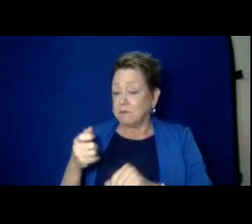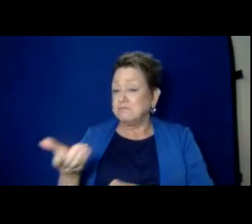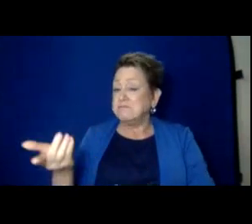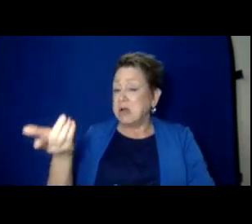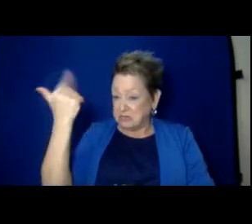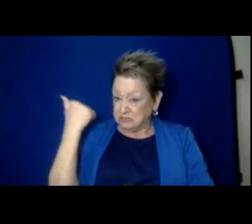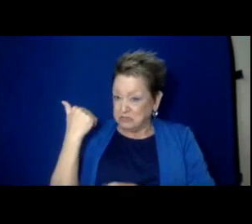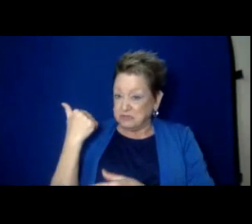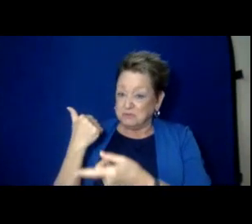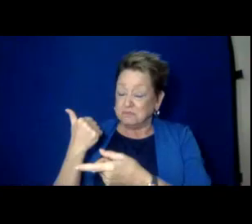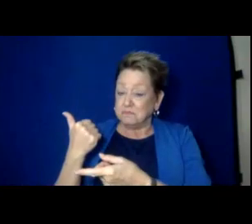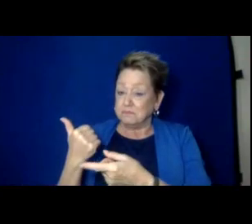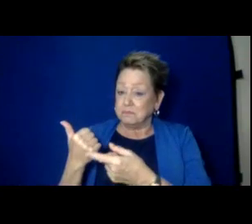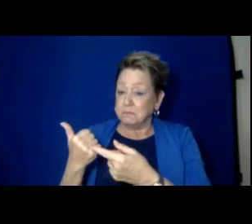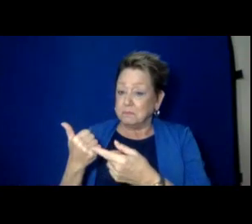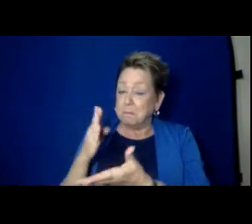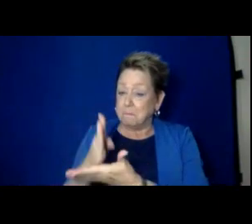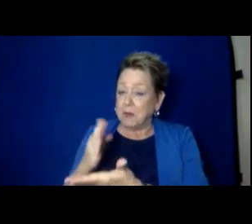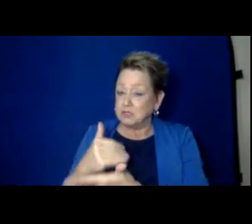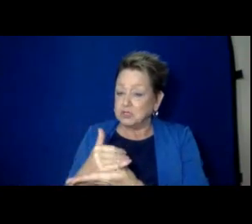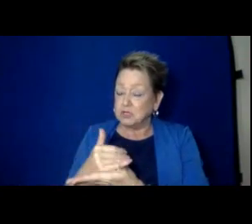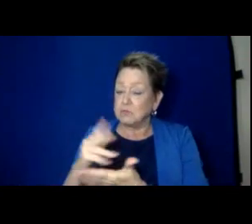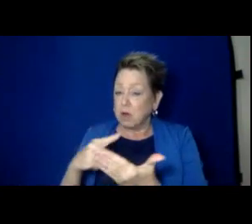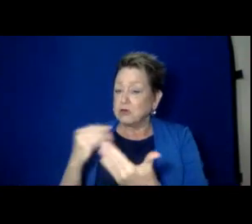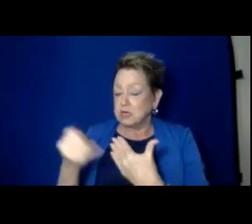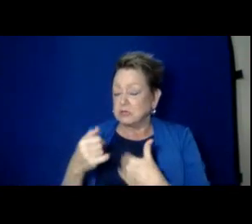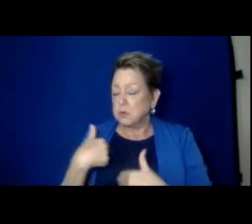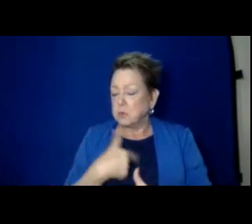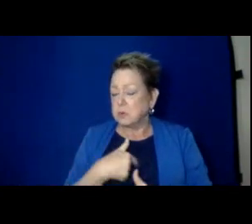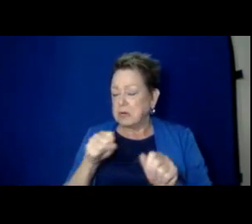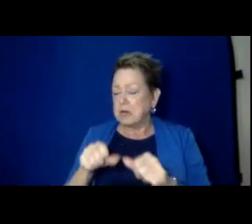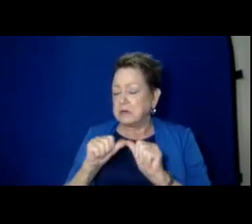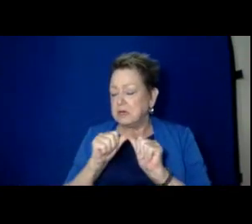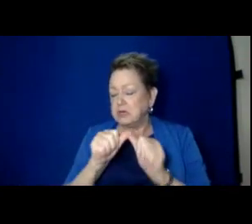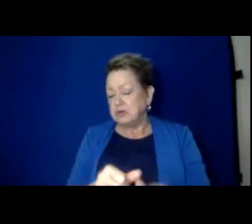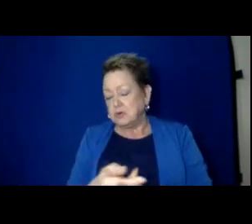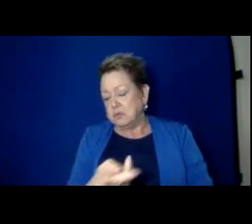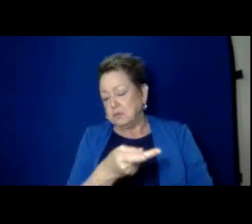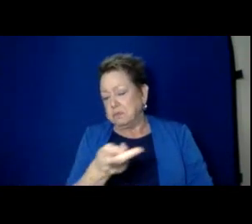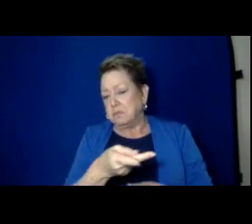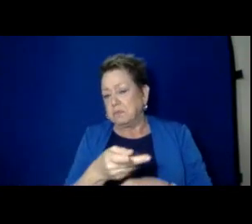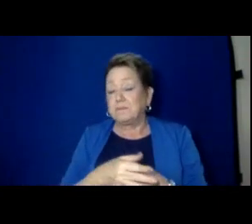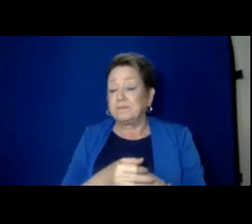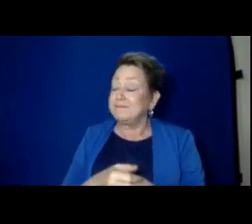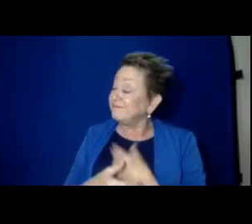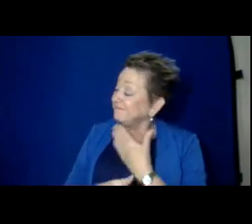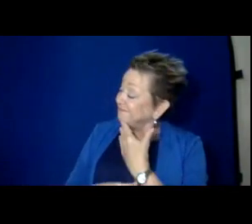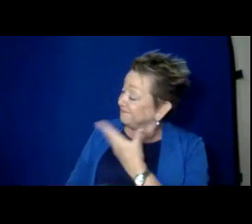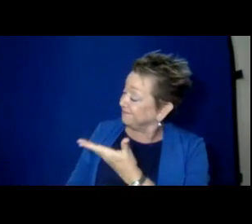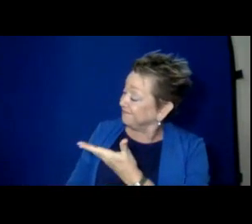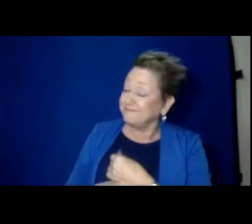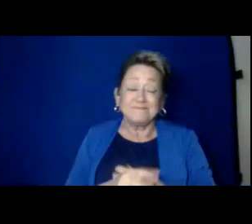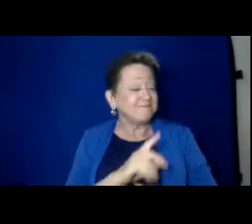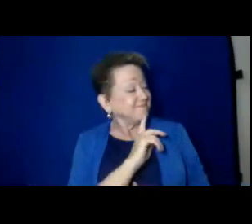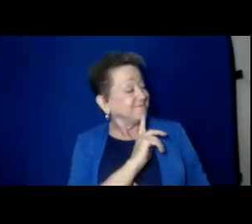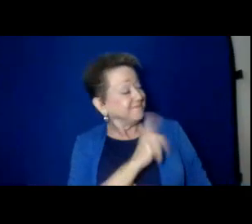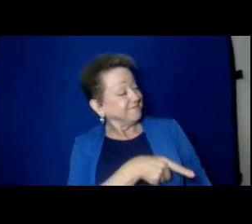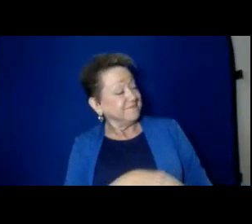budget projects that have not been fully expended to be able to float along this year. Okay, thank you. Sure.